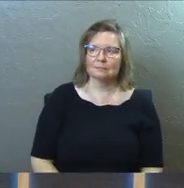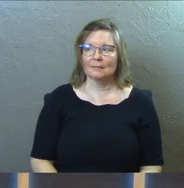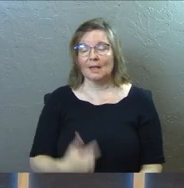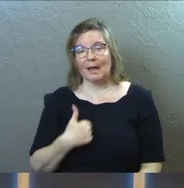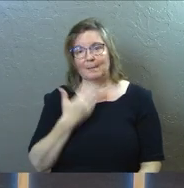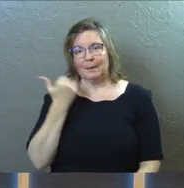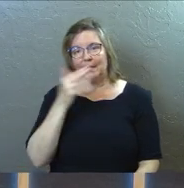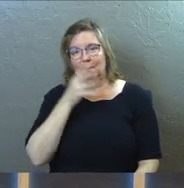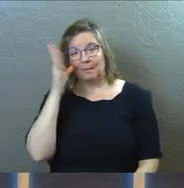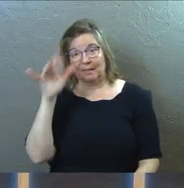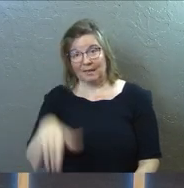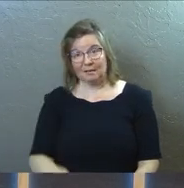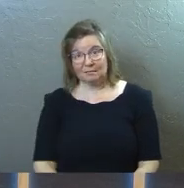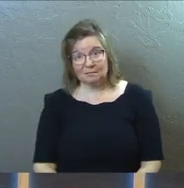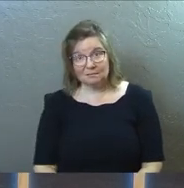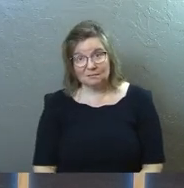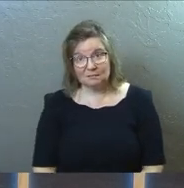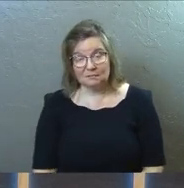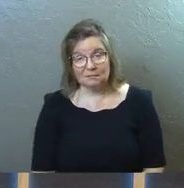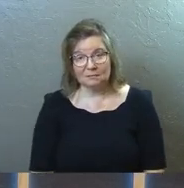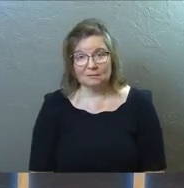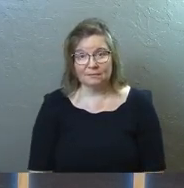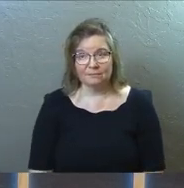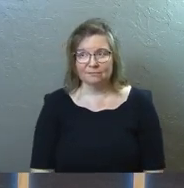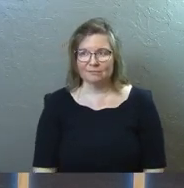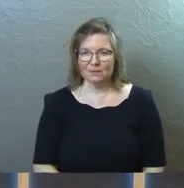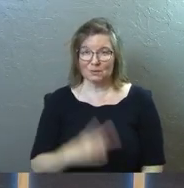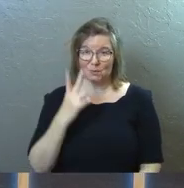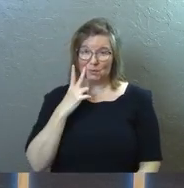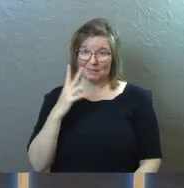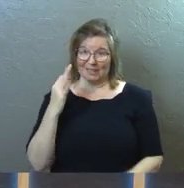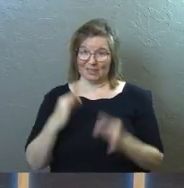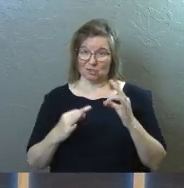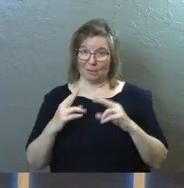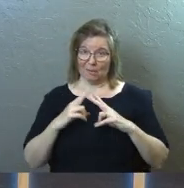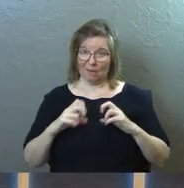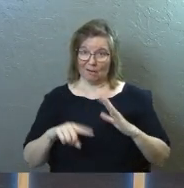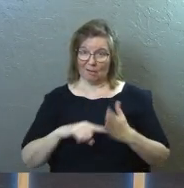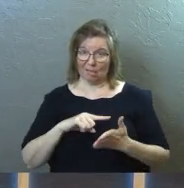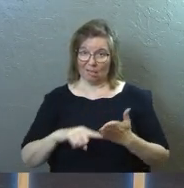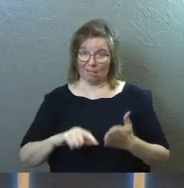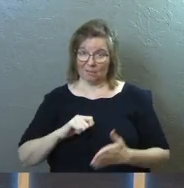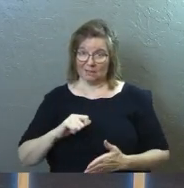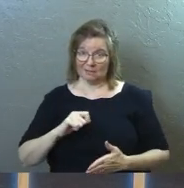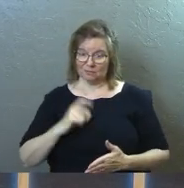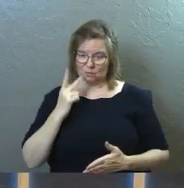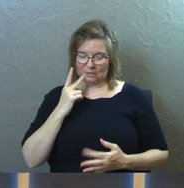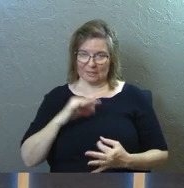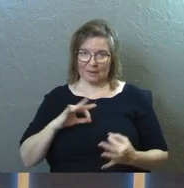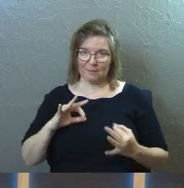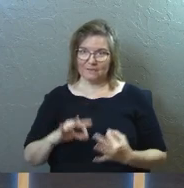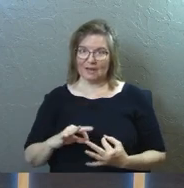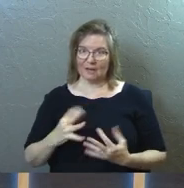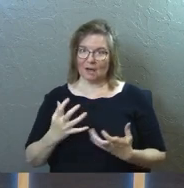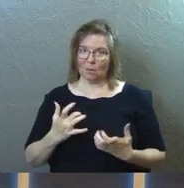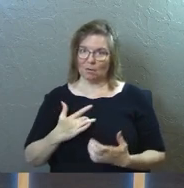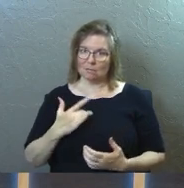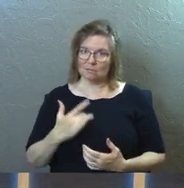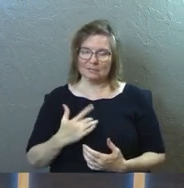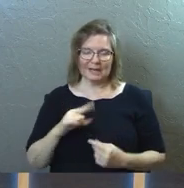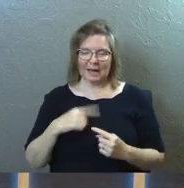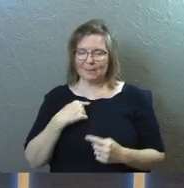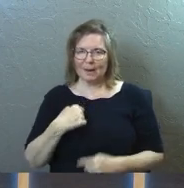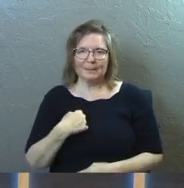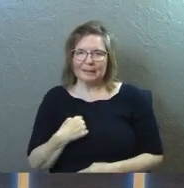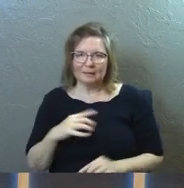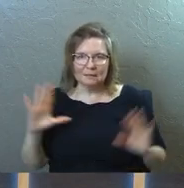I'm a better parent than that. Do you see the judgment? See the perfectionism coming in? It's not about